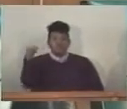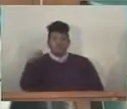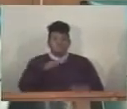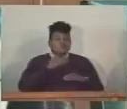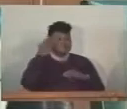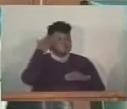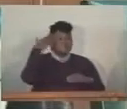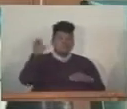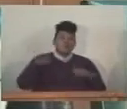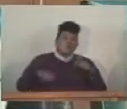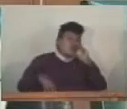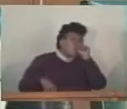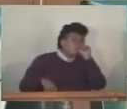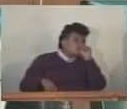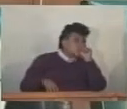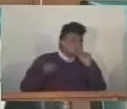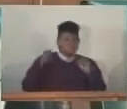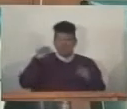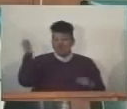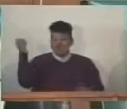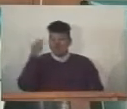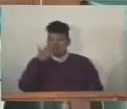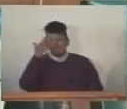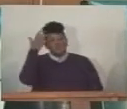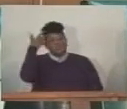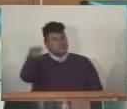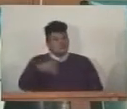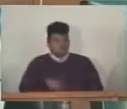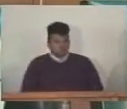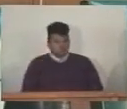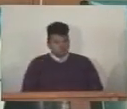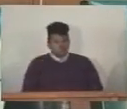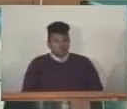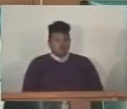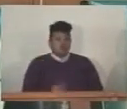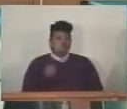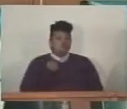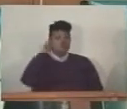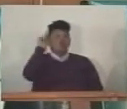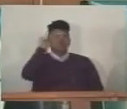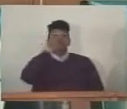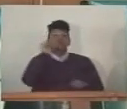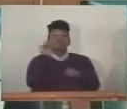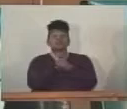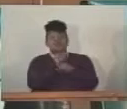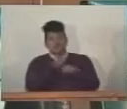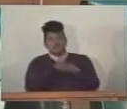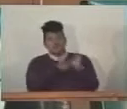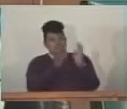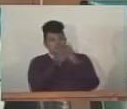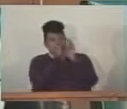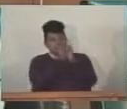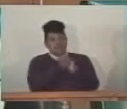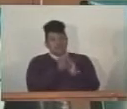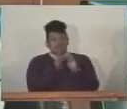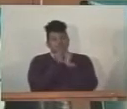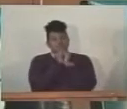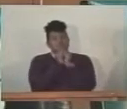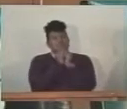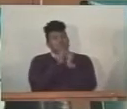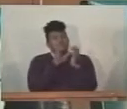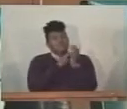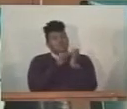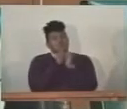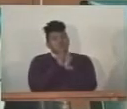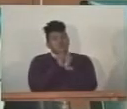orange or any other color. So we have to make sure that we adopt a united